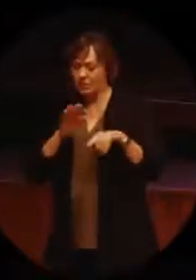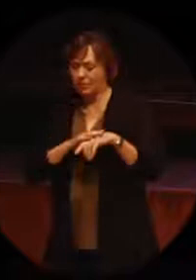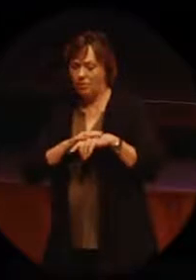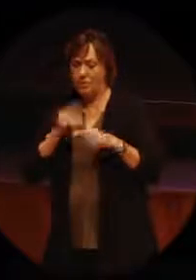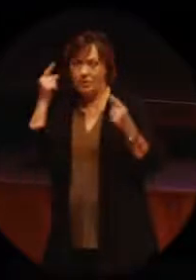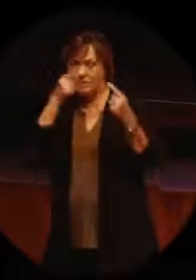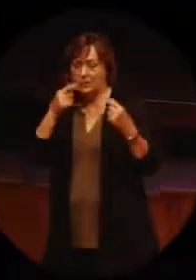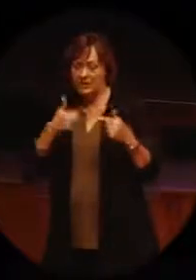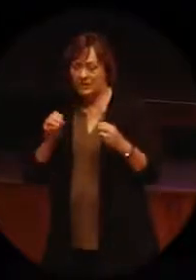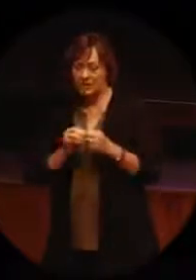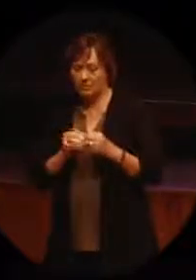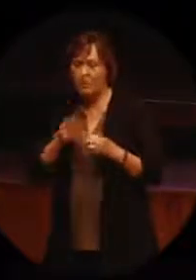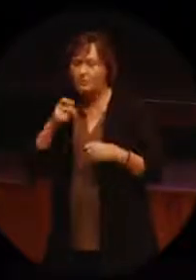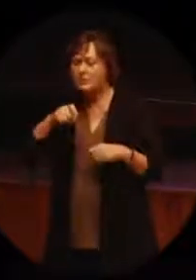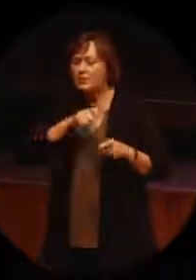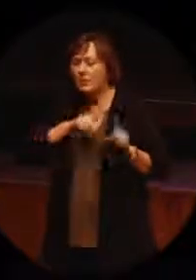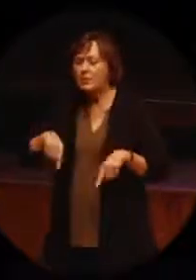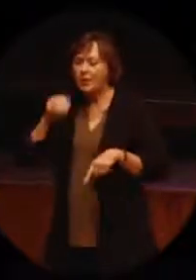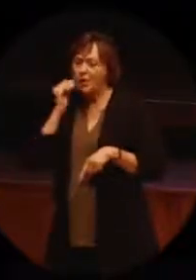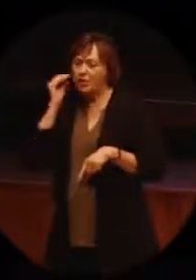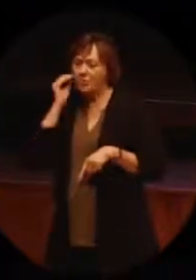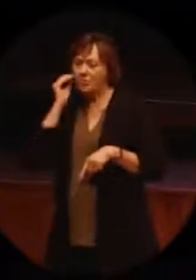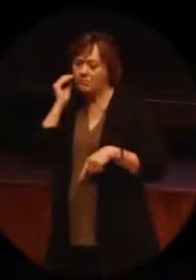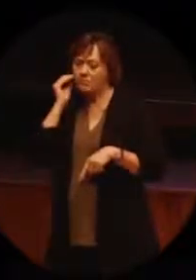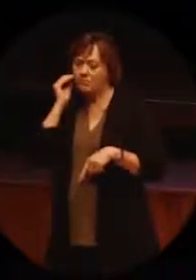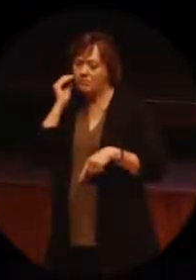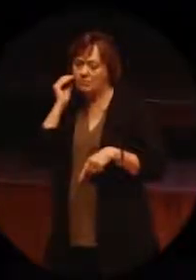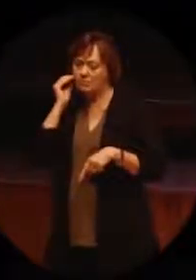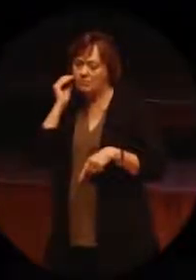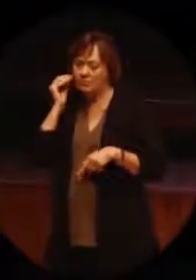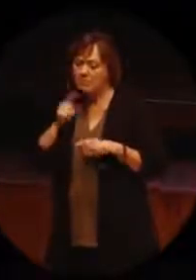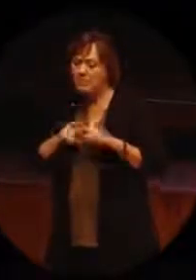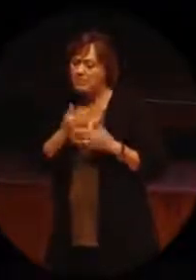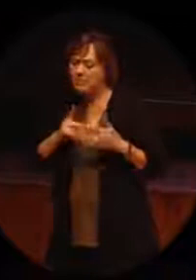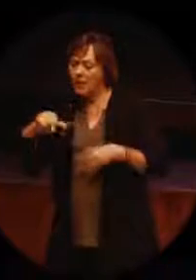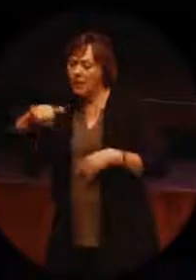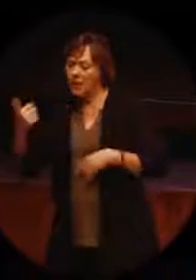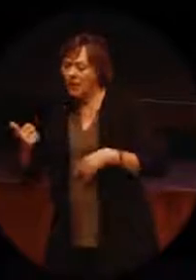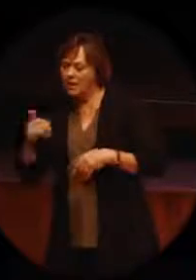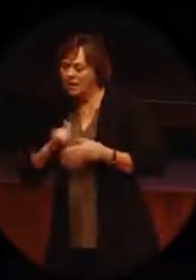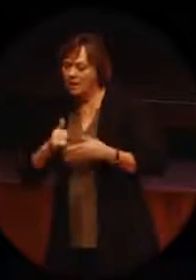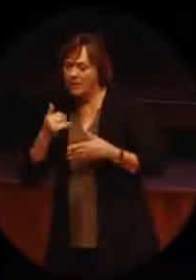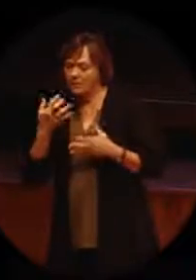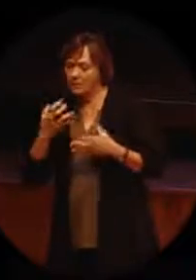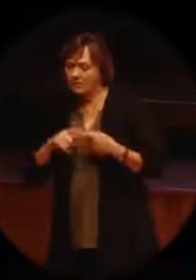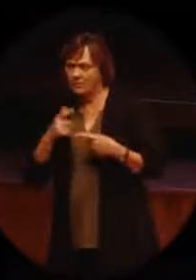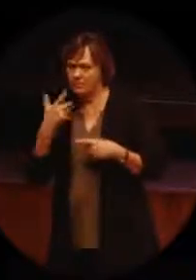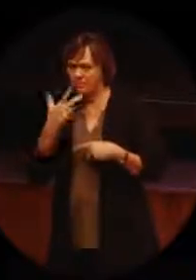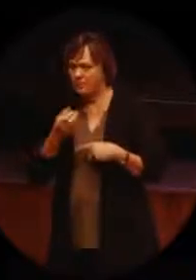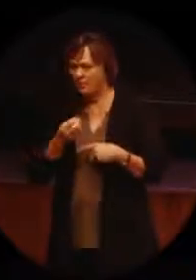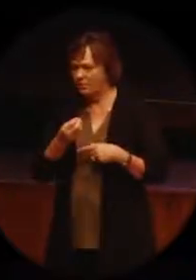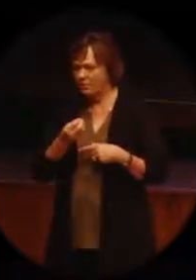more. In fact, he was supposed to have come back home, and there was someone else that wanted to